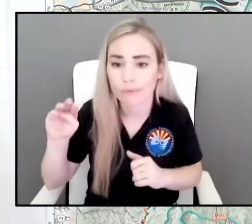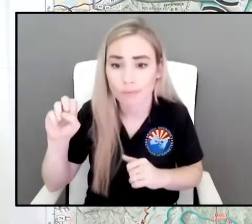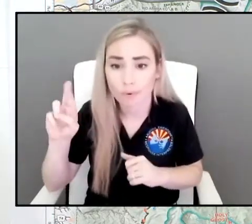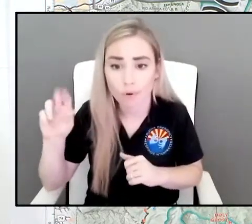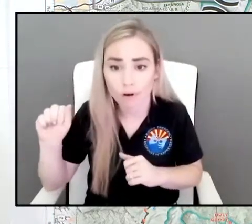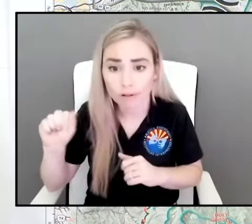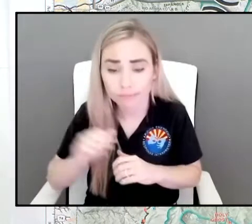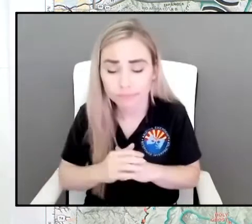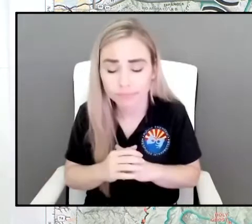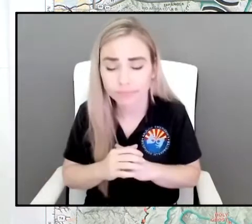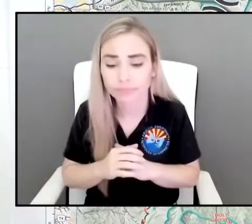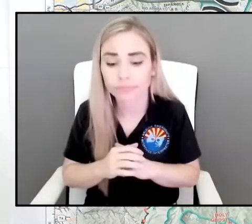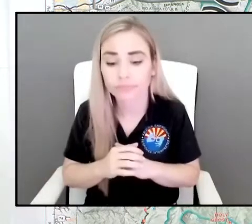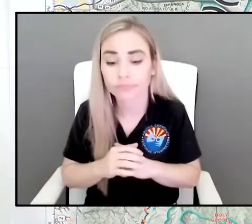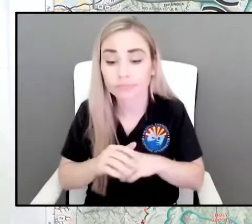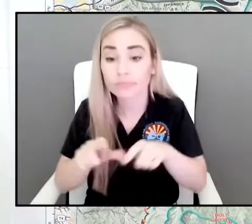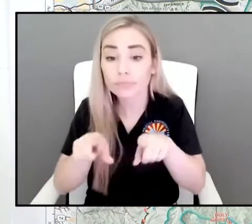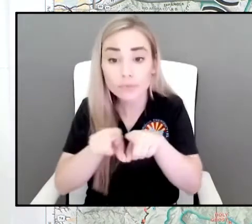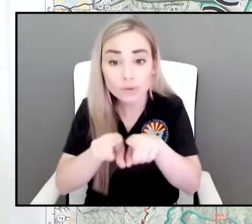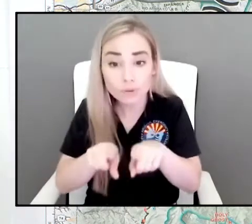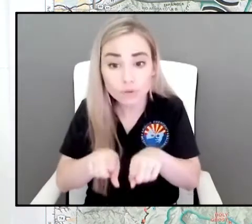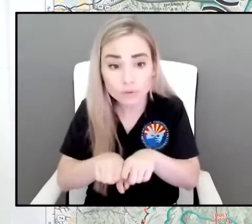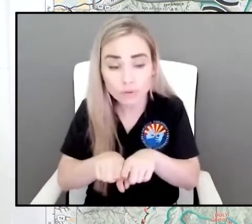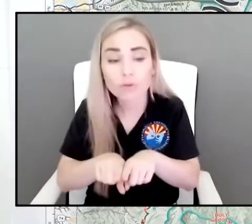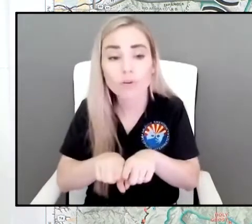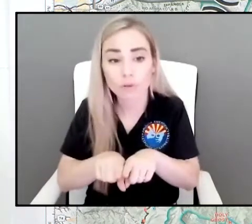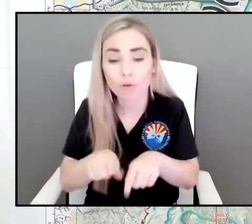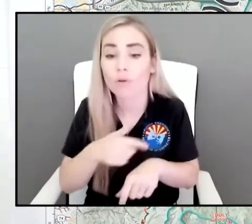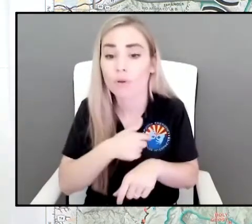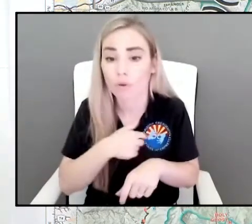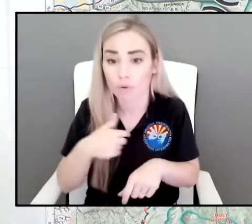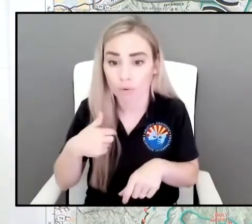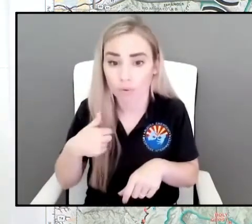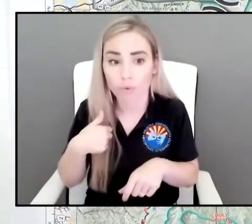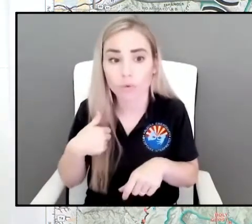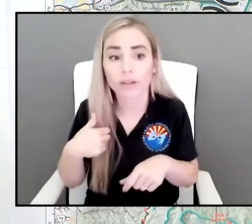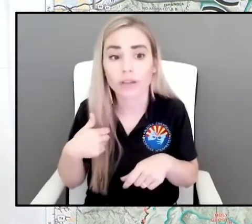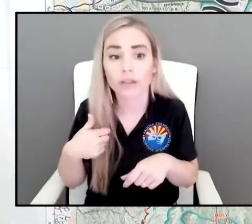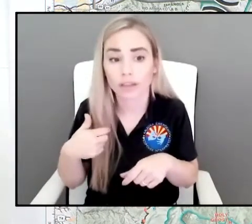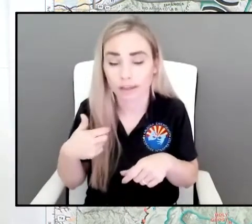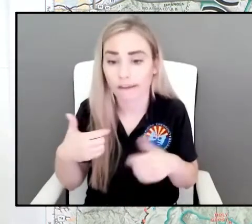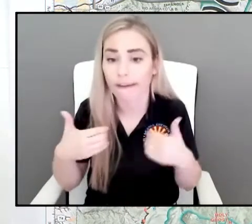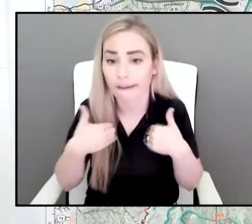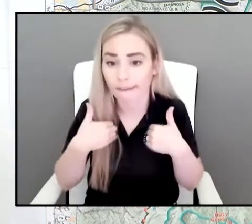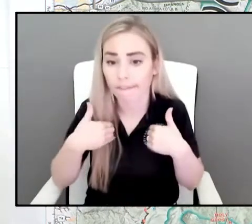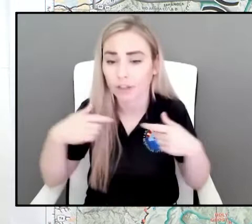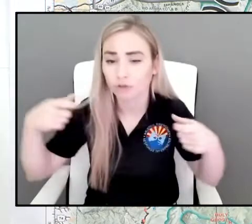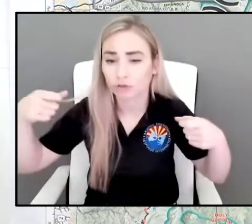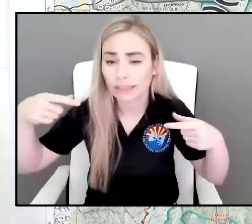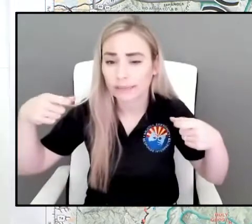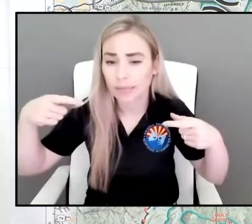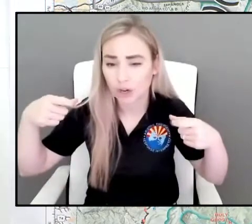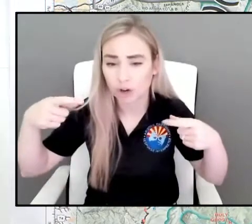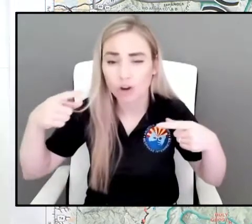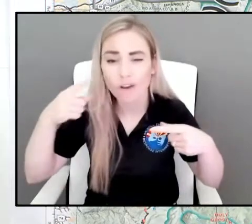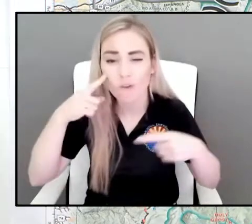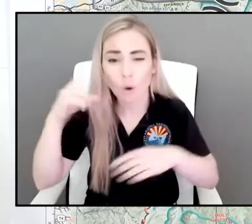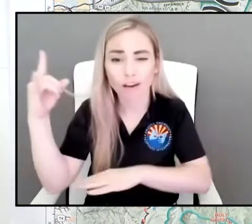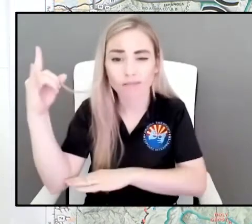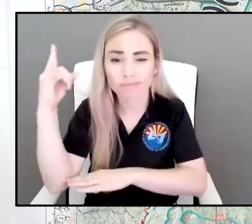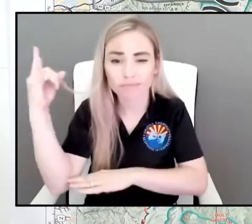Also, since we got our transmitters burned over there for the cell tower